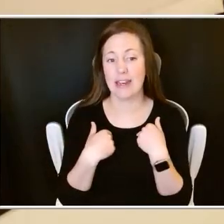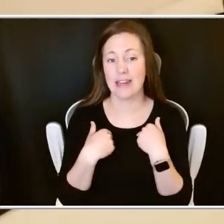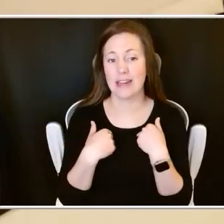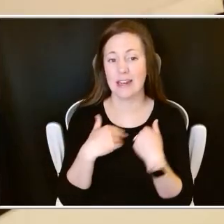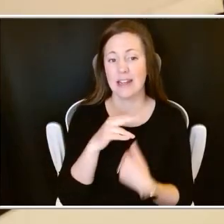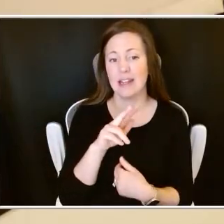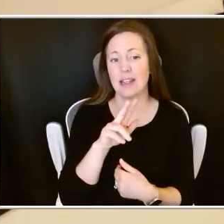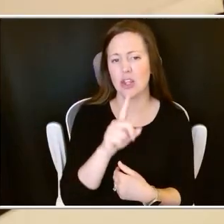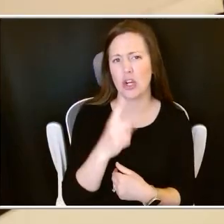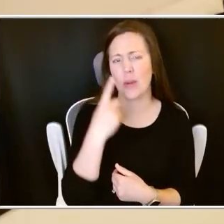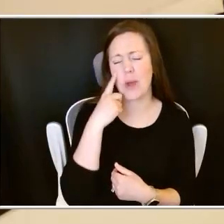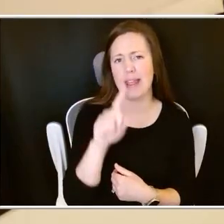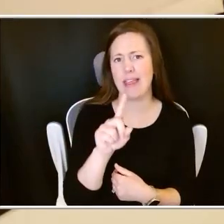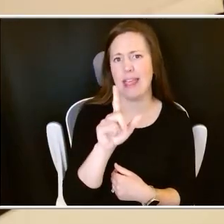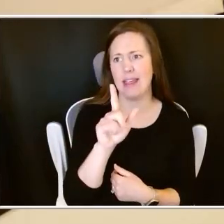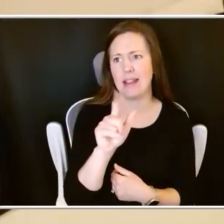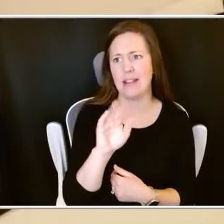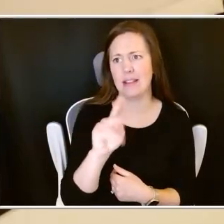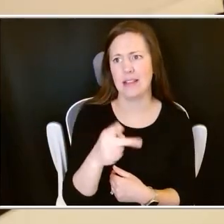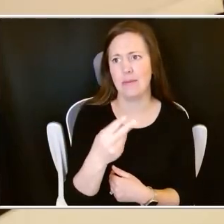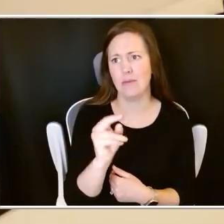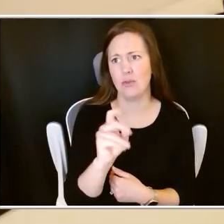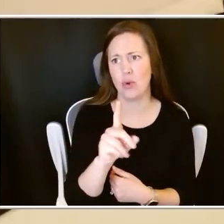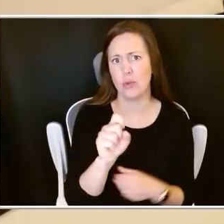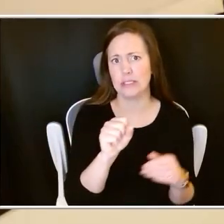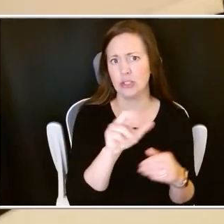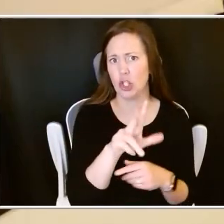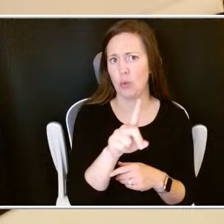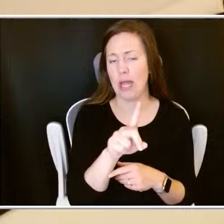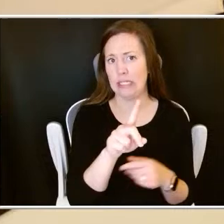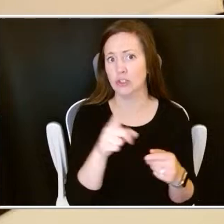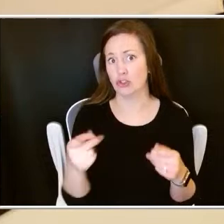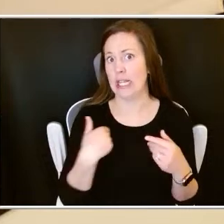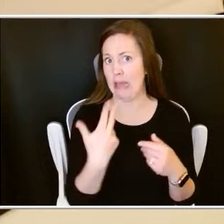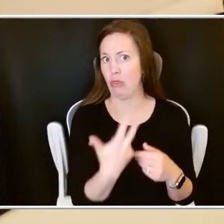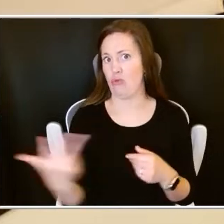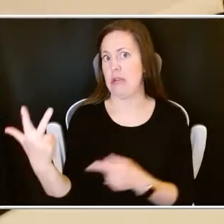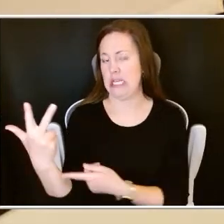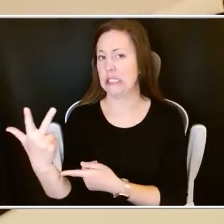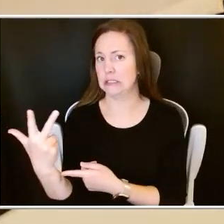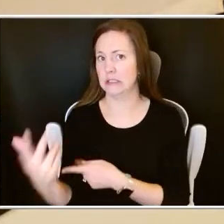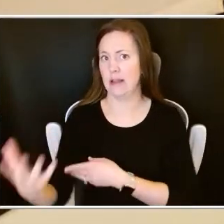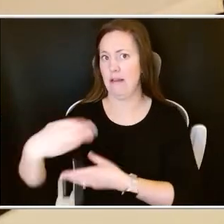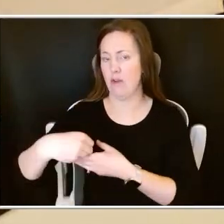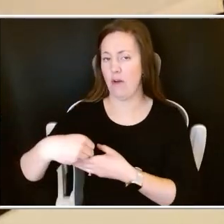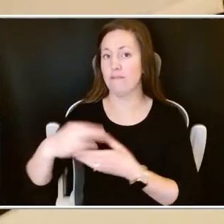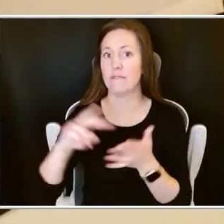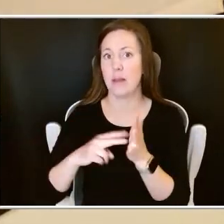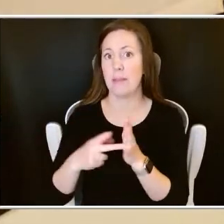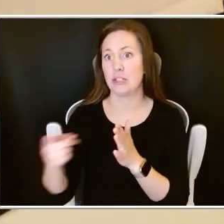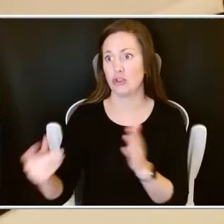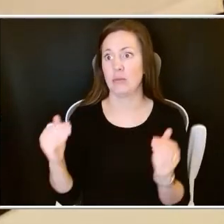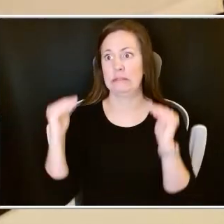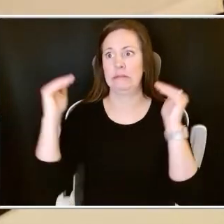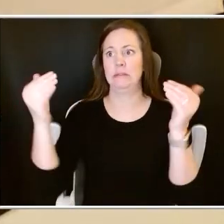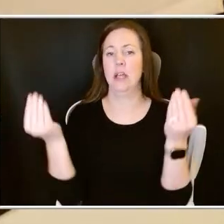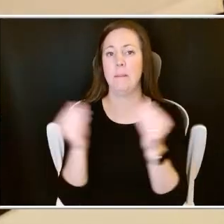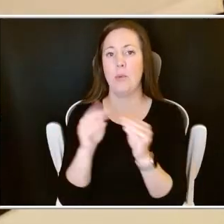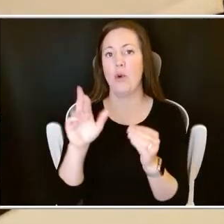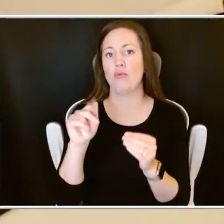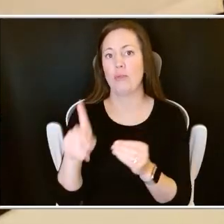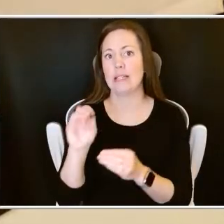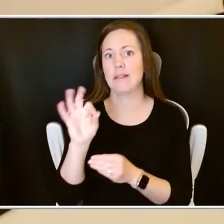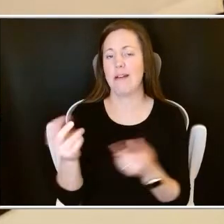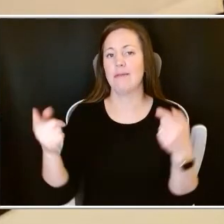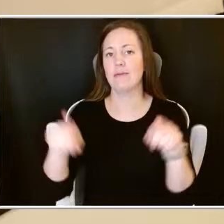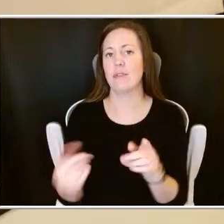think, lymph nodes involved with her surgery, and making her a higher risk of recurrence. Especially, she had a very